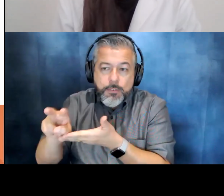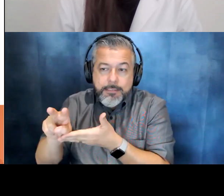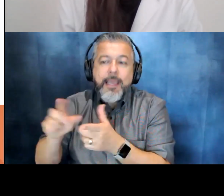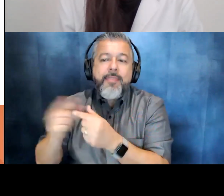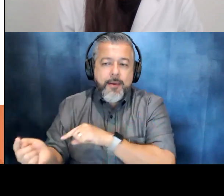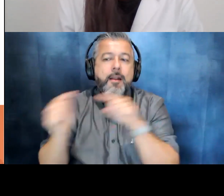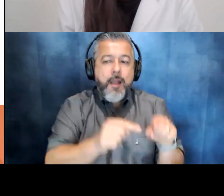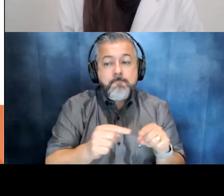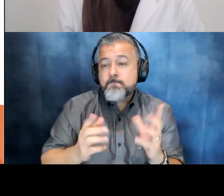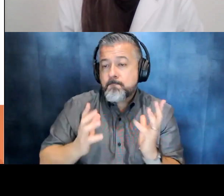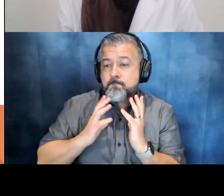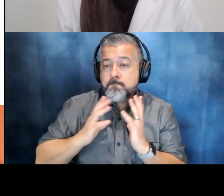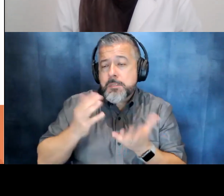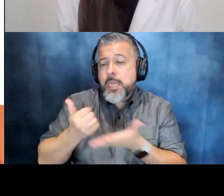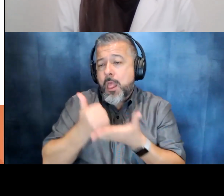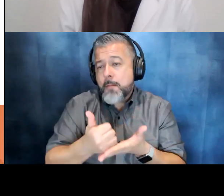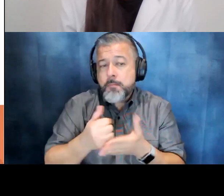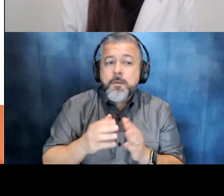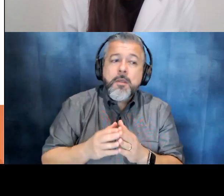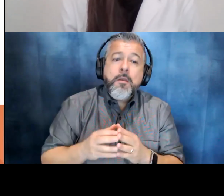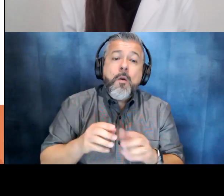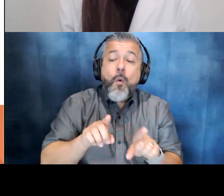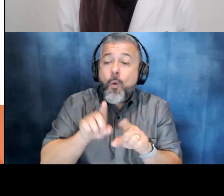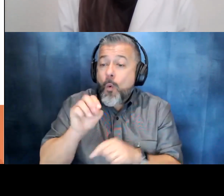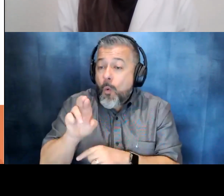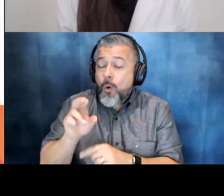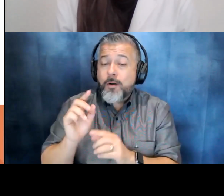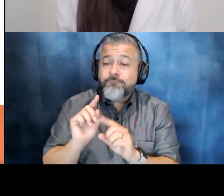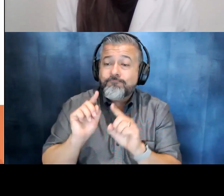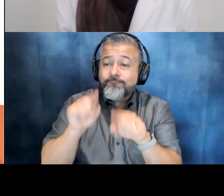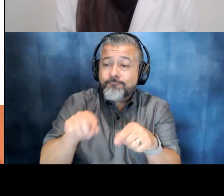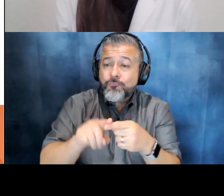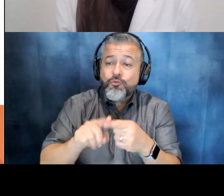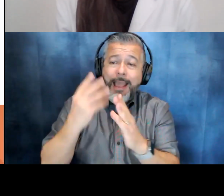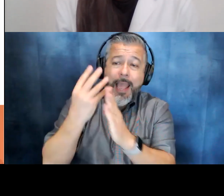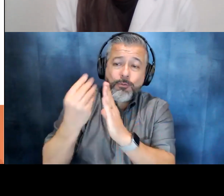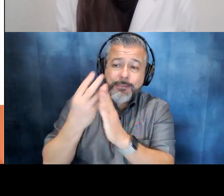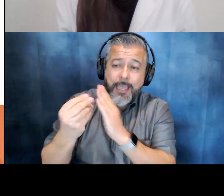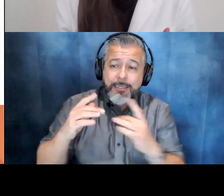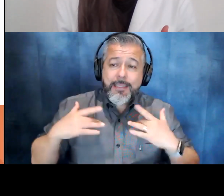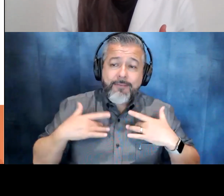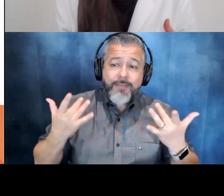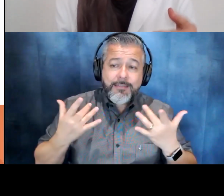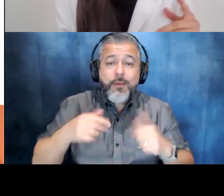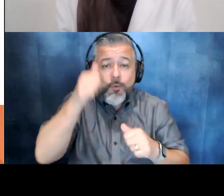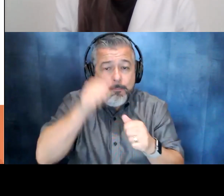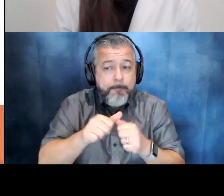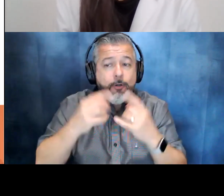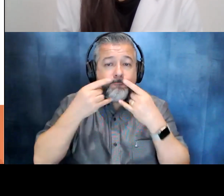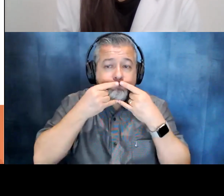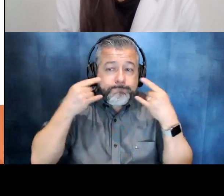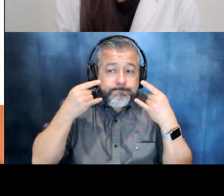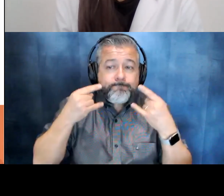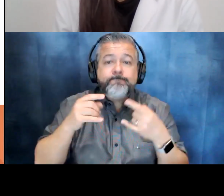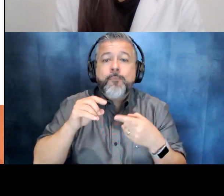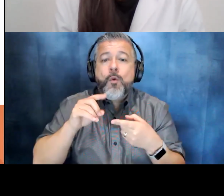going to outdoor events that allow for social distancing, mask wearing, and hand washing. So, you know, a pumpkin